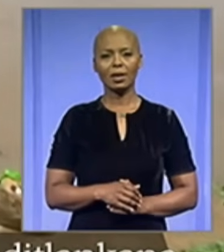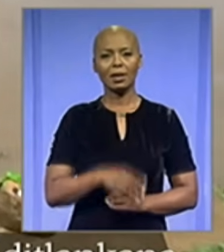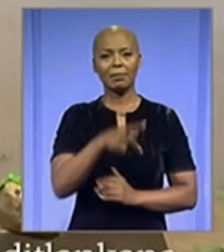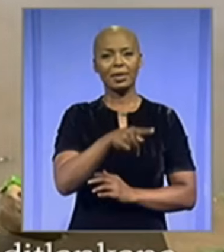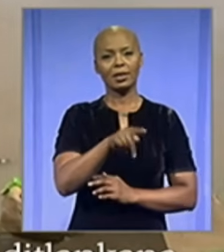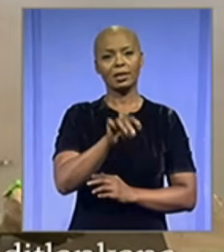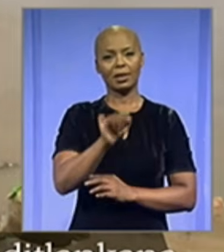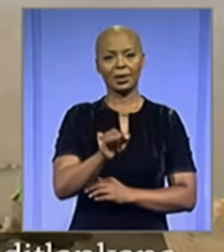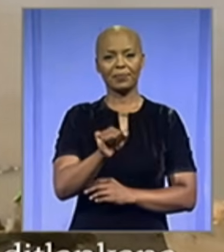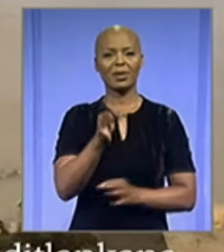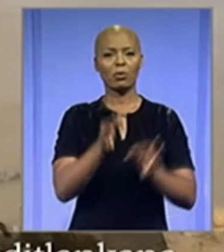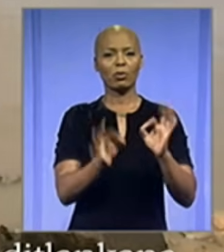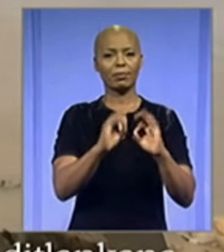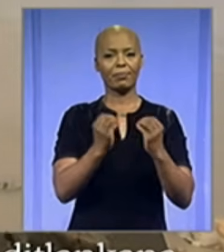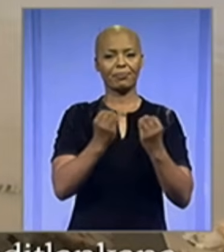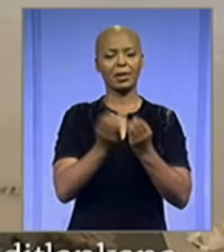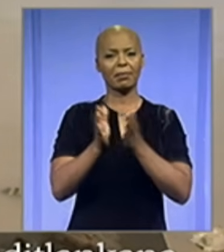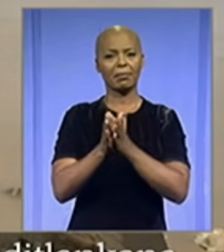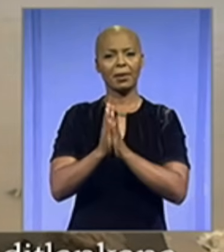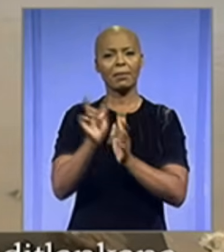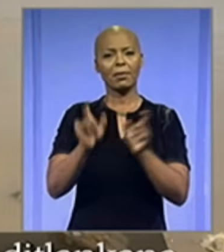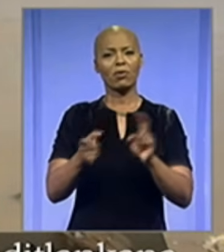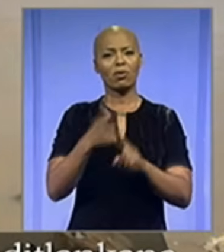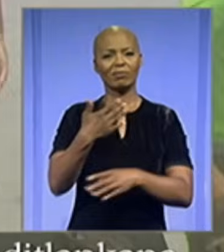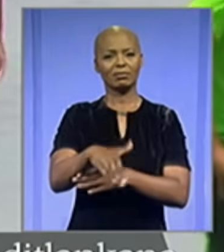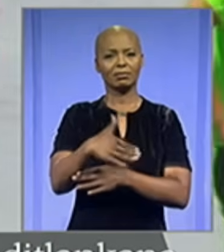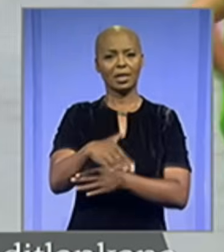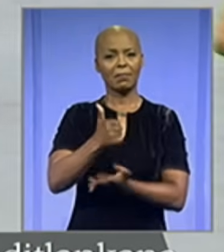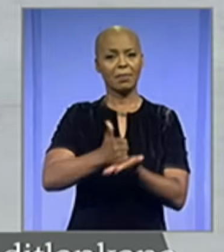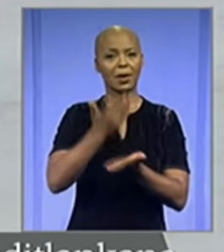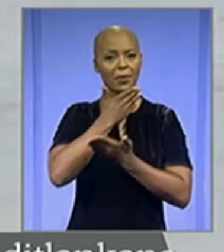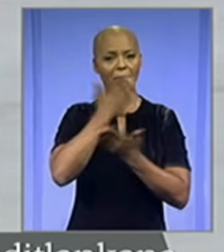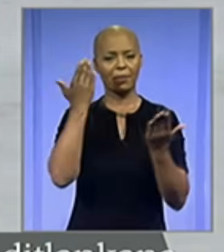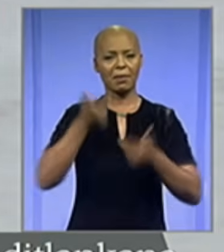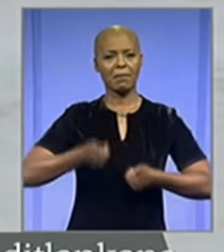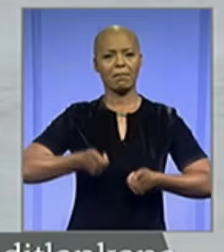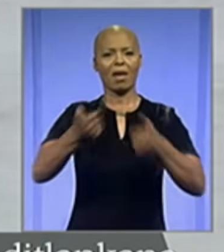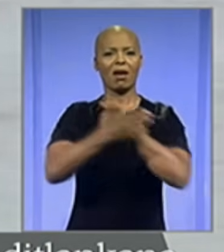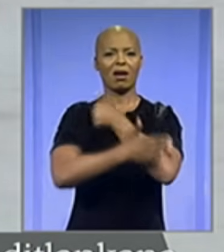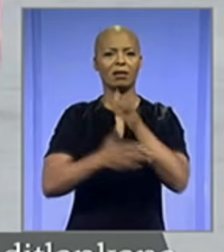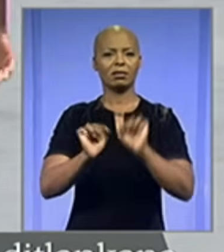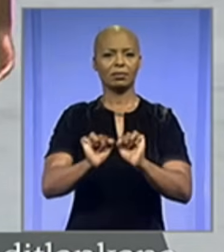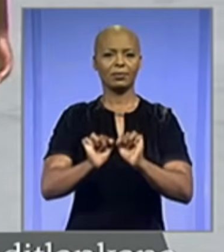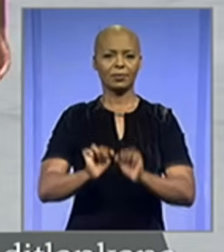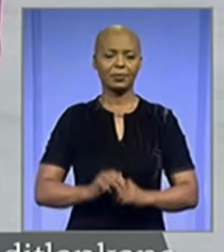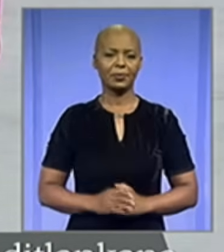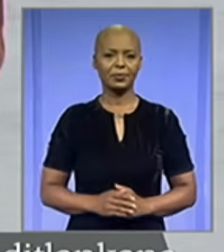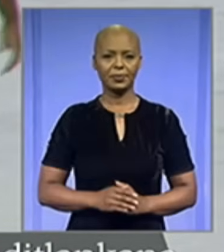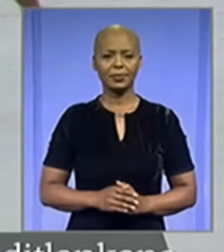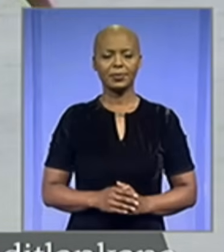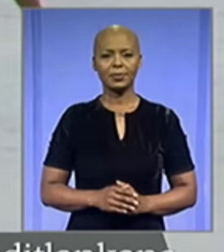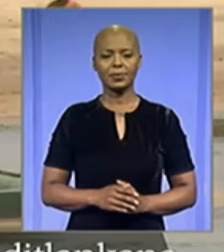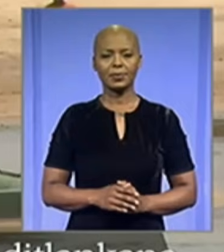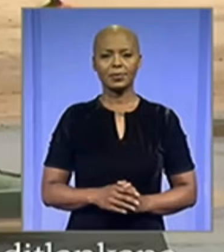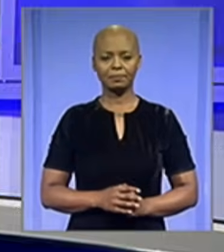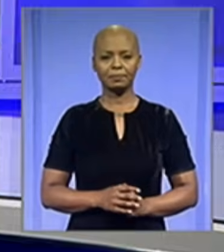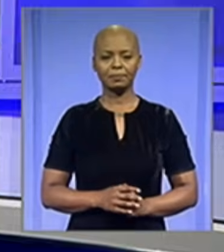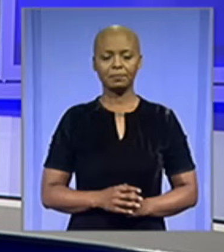Patriotic Alliance e ikuela gore bafaladi ba ba senang ditlankana tse di maleba ba busediwe kwa dinageng tsa bona.